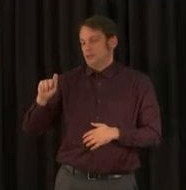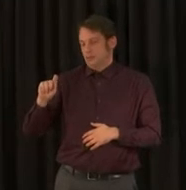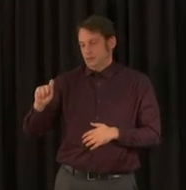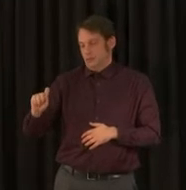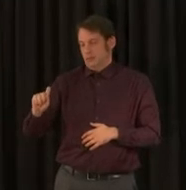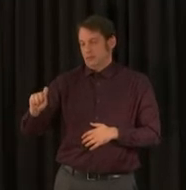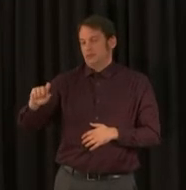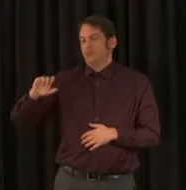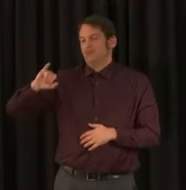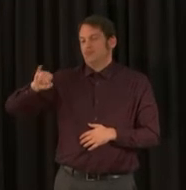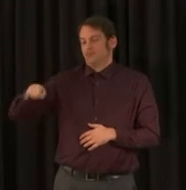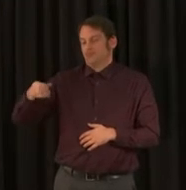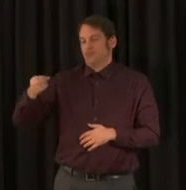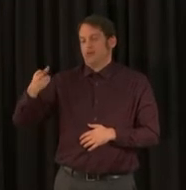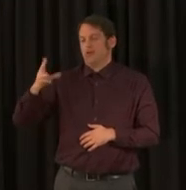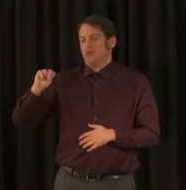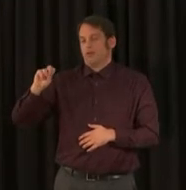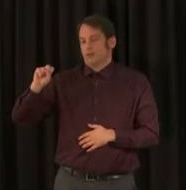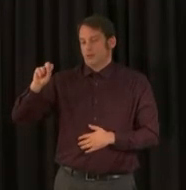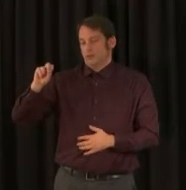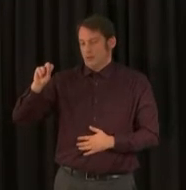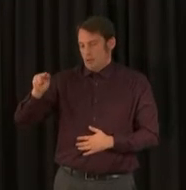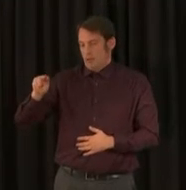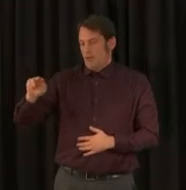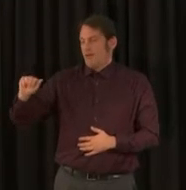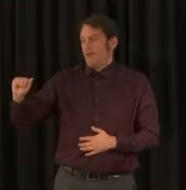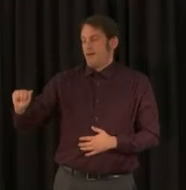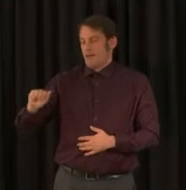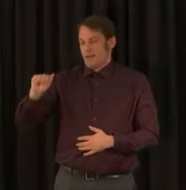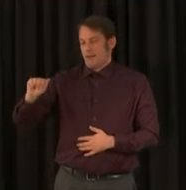RODERICK .Johnson